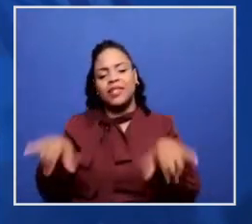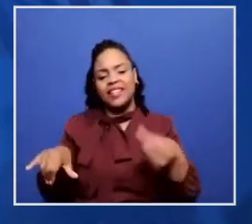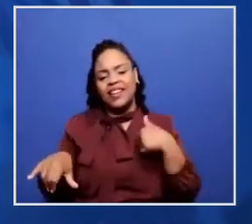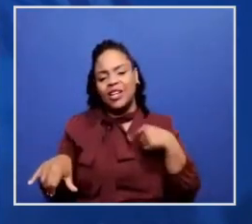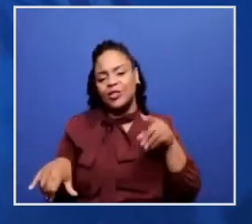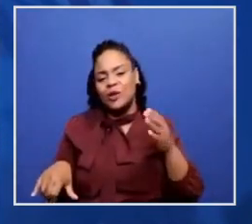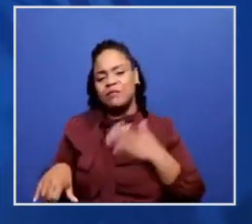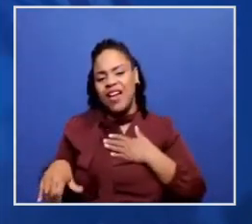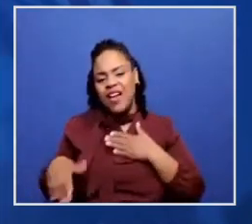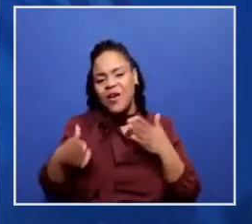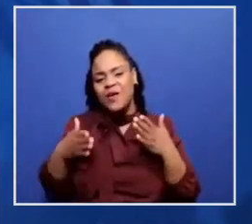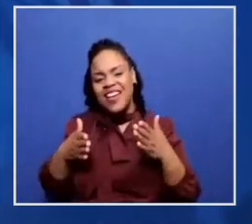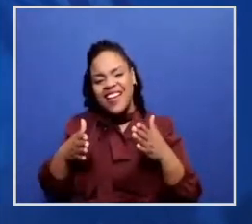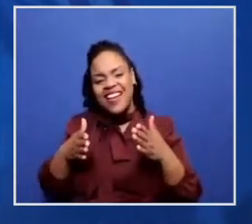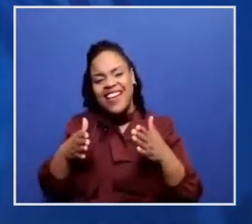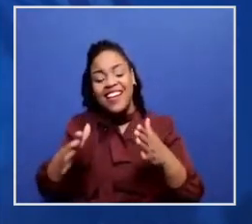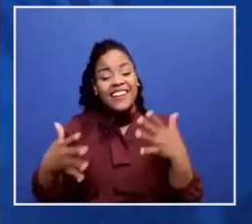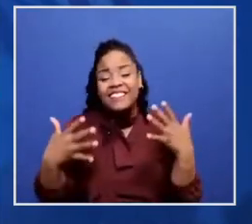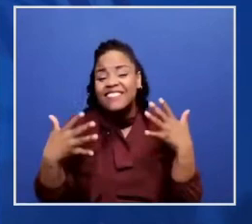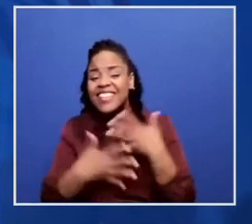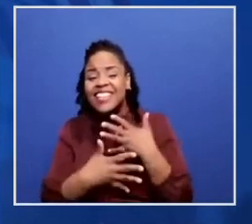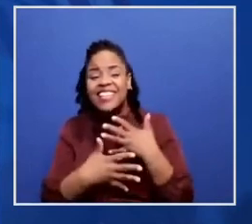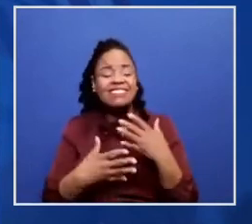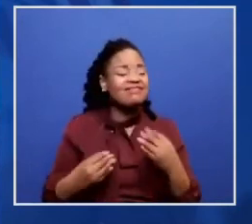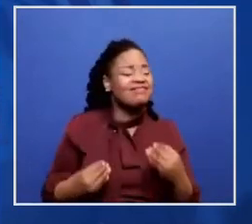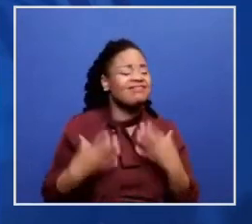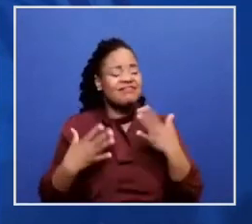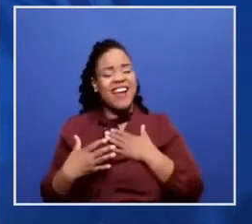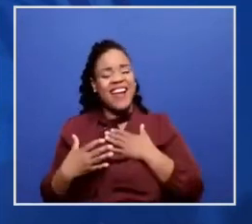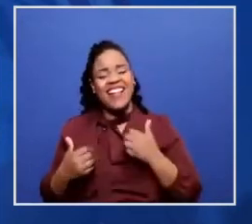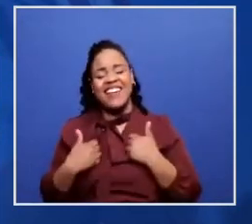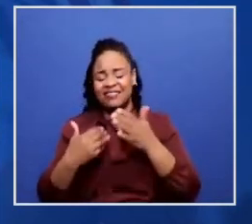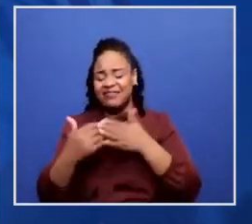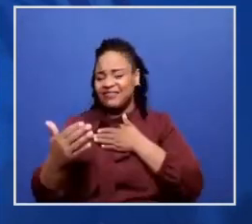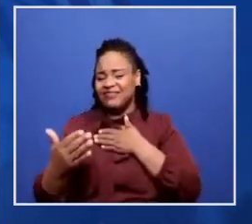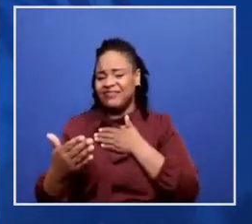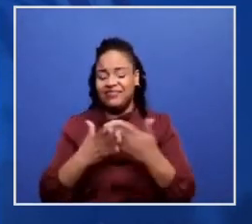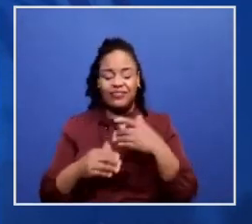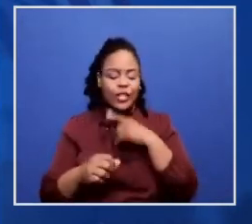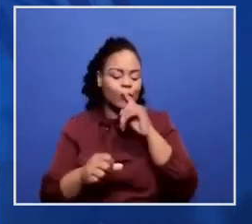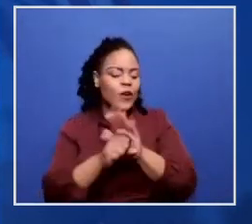fear gives me life, and I swear till I die, I'm gonna do it my way.